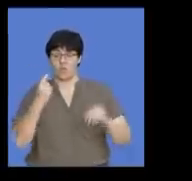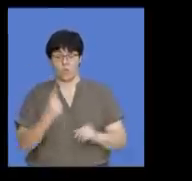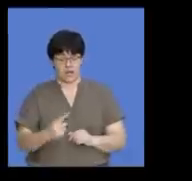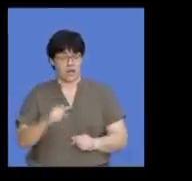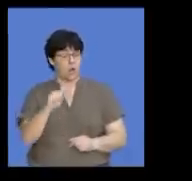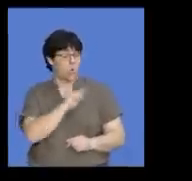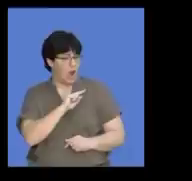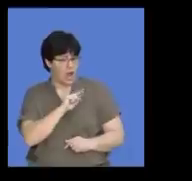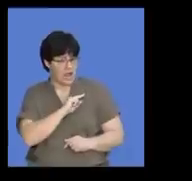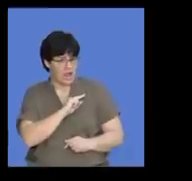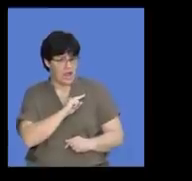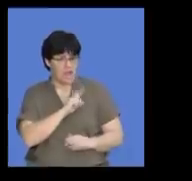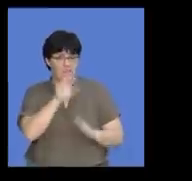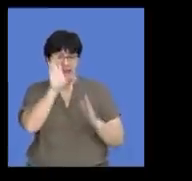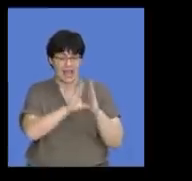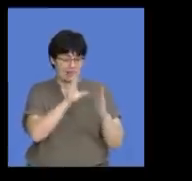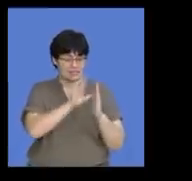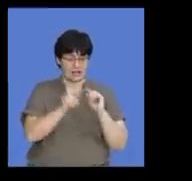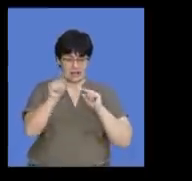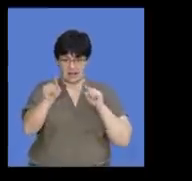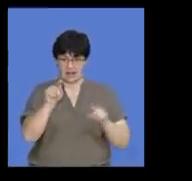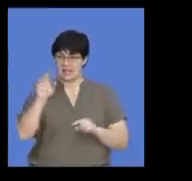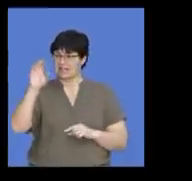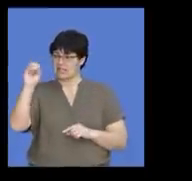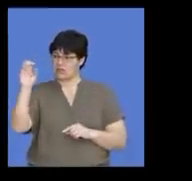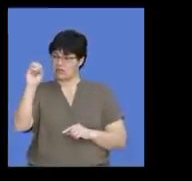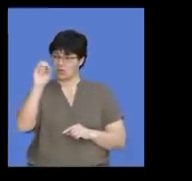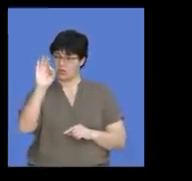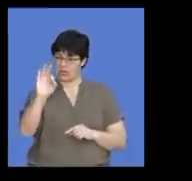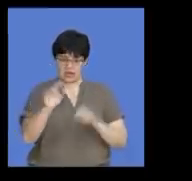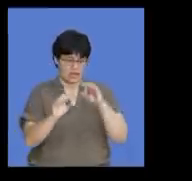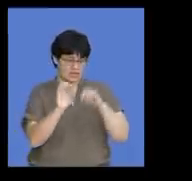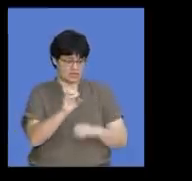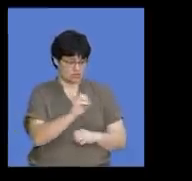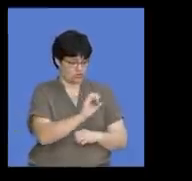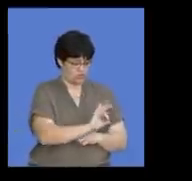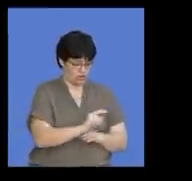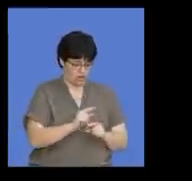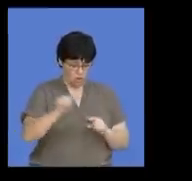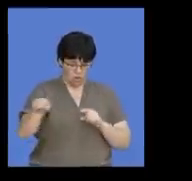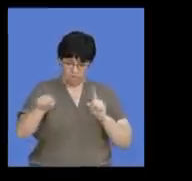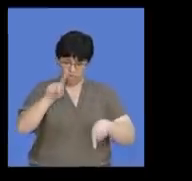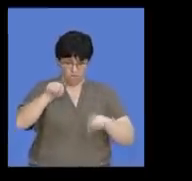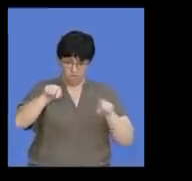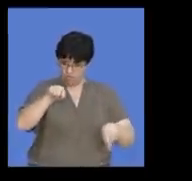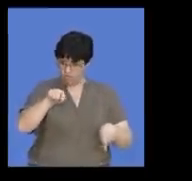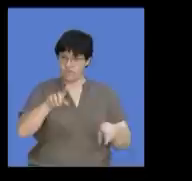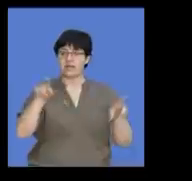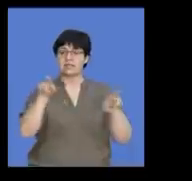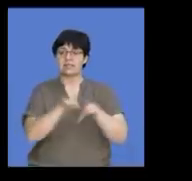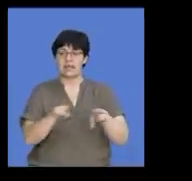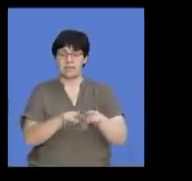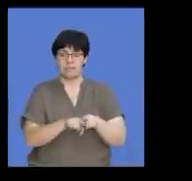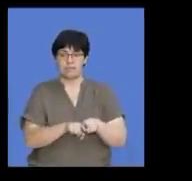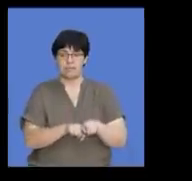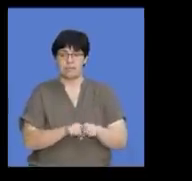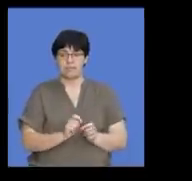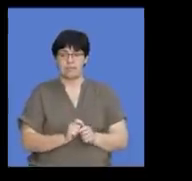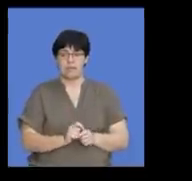example, when I cancel my zeros, that's three zeros there, three zeros there, that's equal to